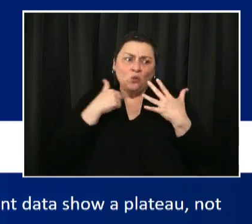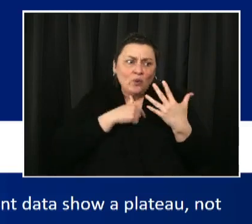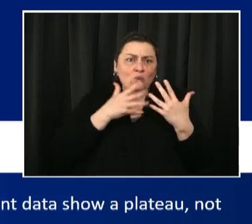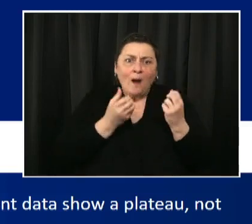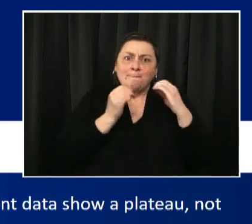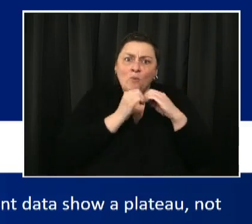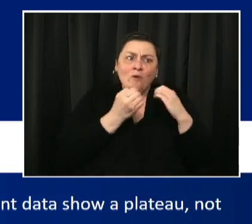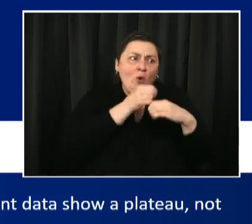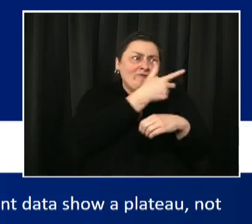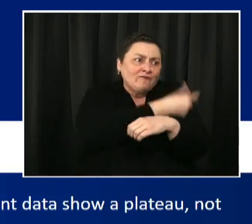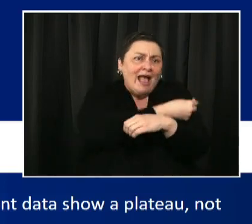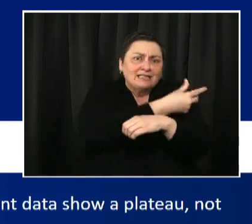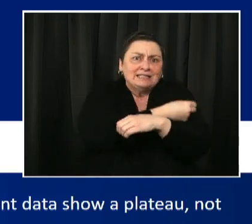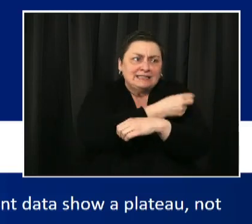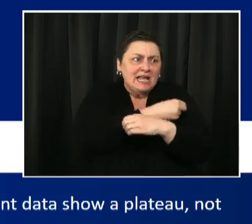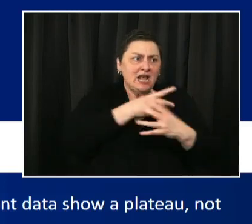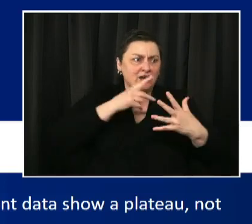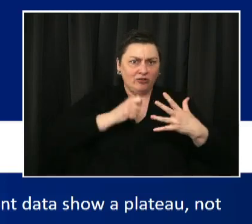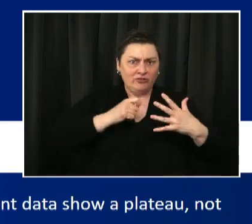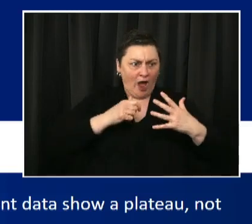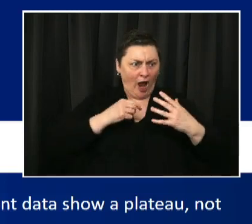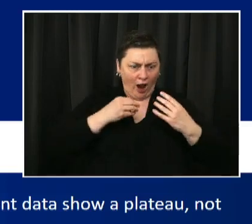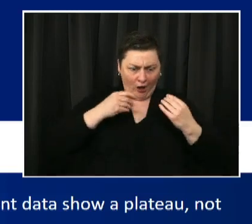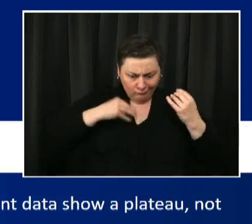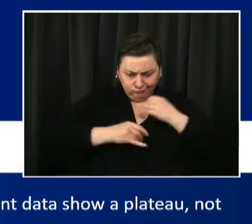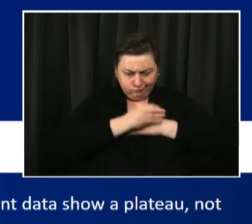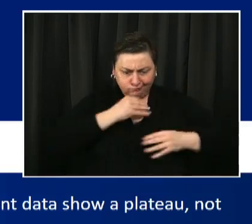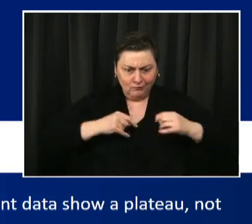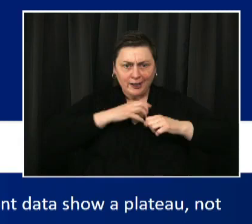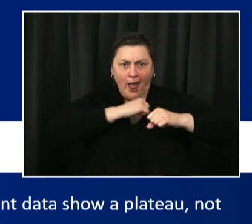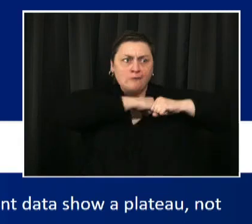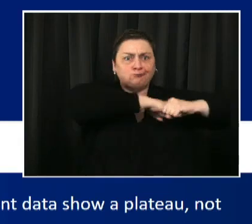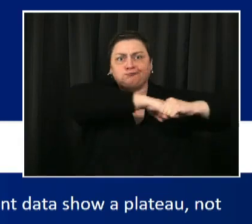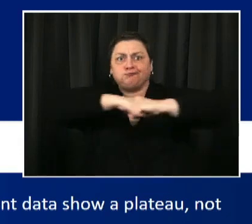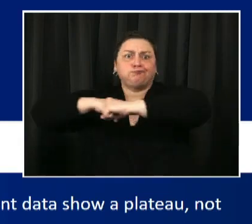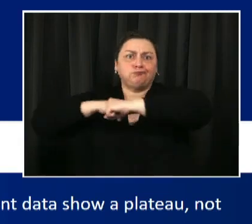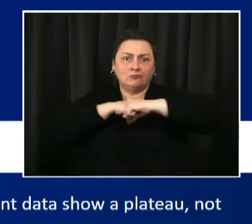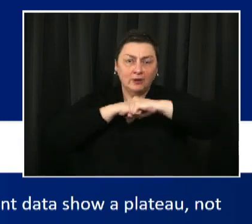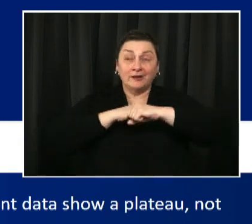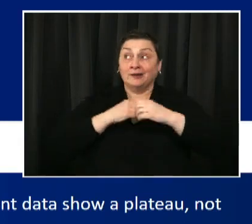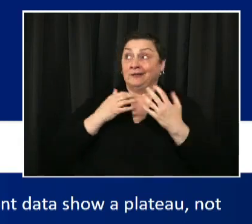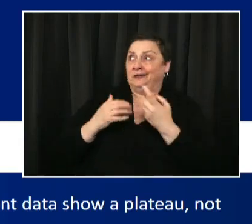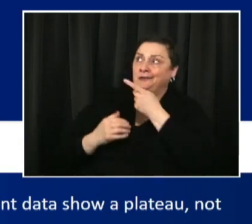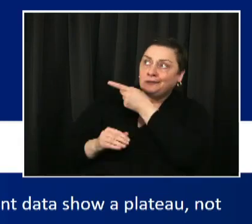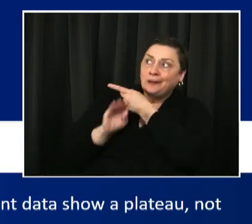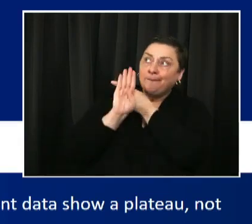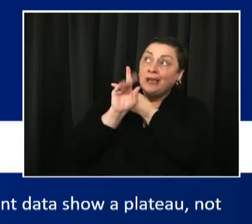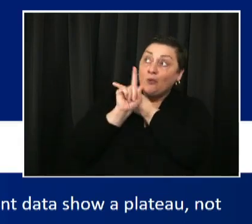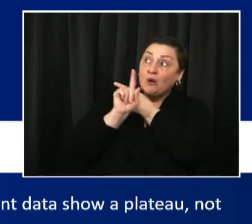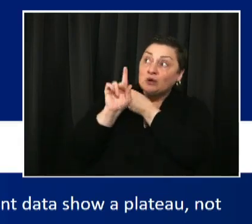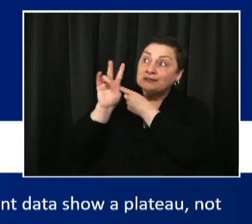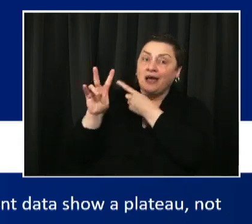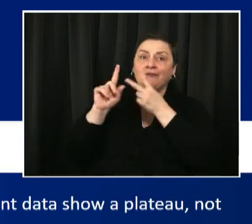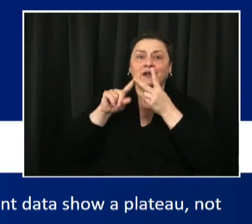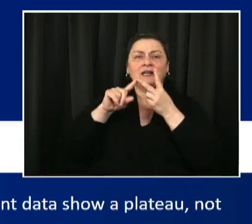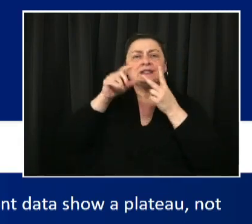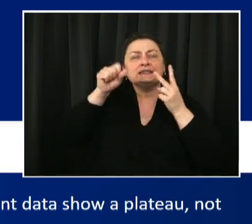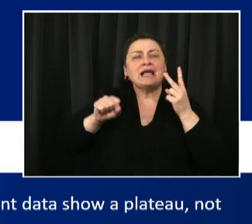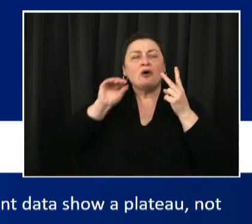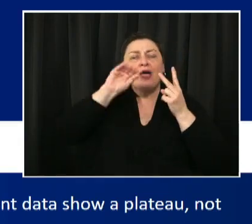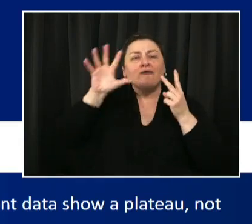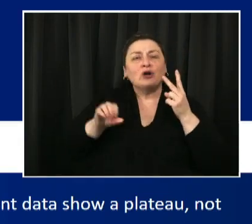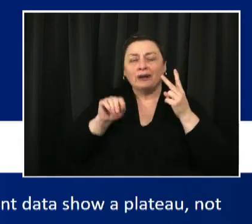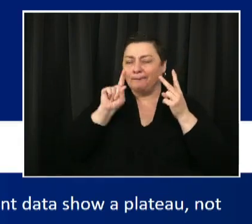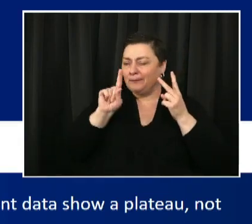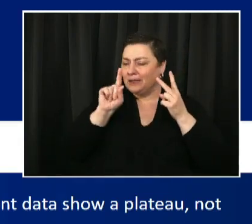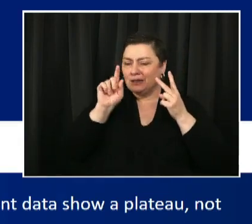vaccines to kick in and have their benefits. B117 and of course the B1351, the so-called South